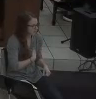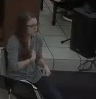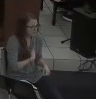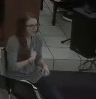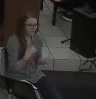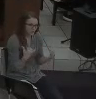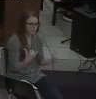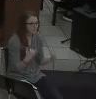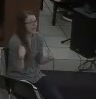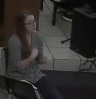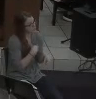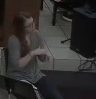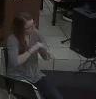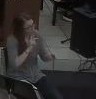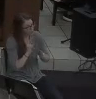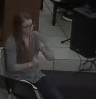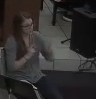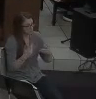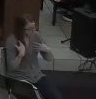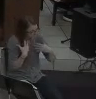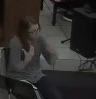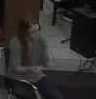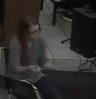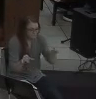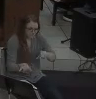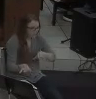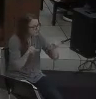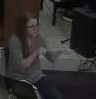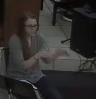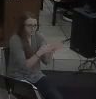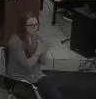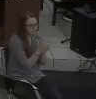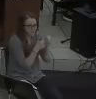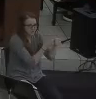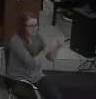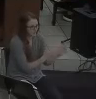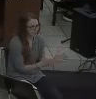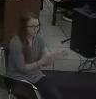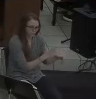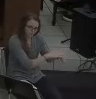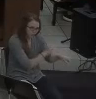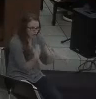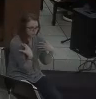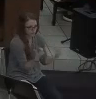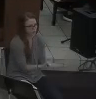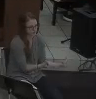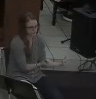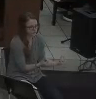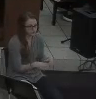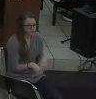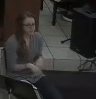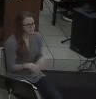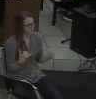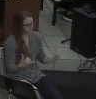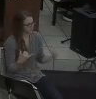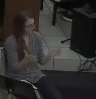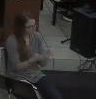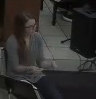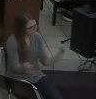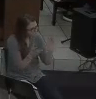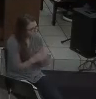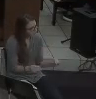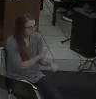of courage, just as Jesus' disciples were called to courage. In our scripture today, their courage was